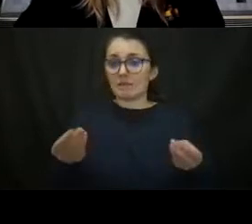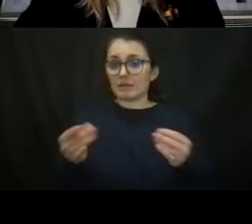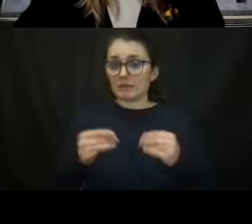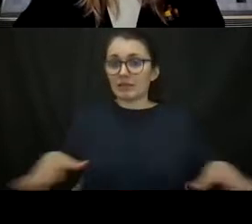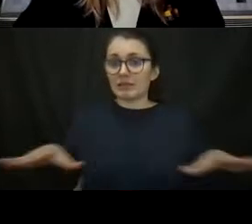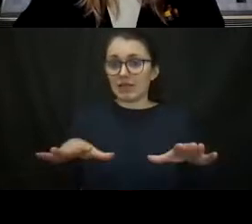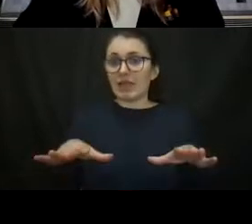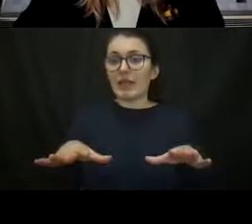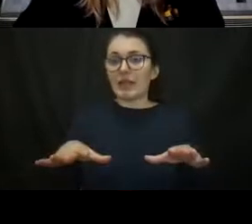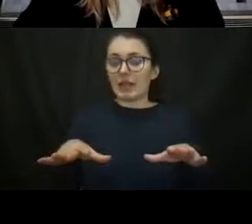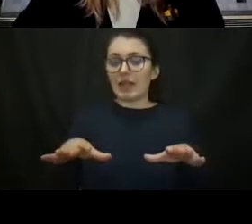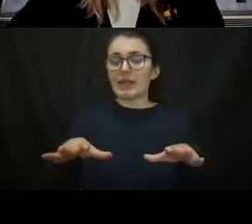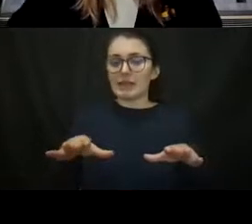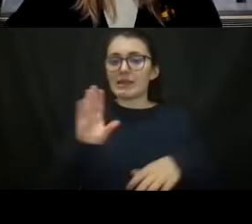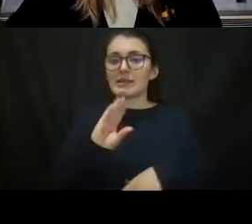here at the bottom.